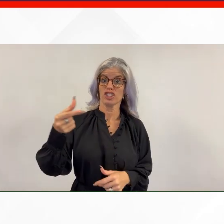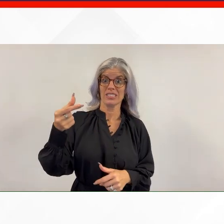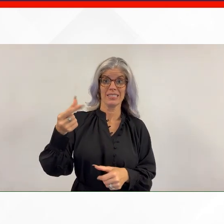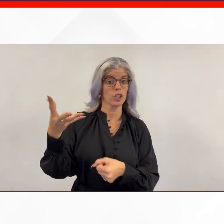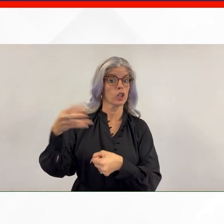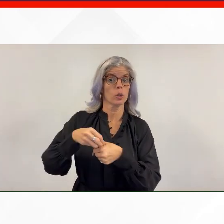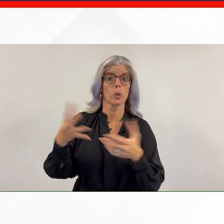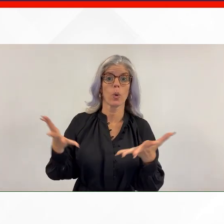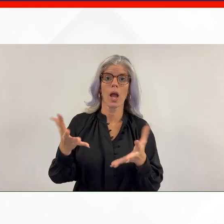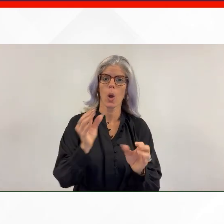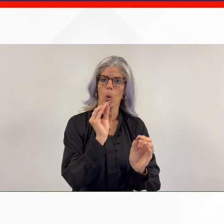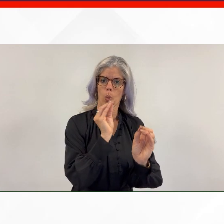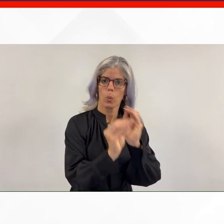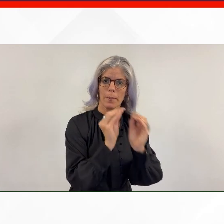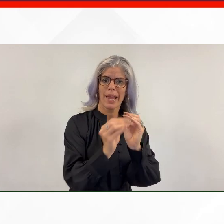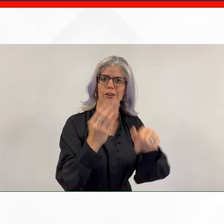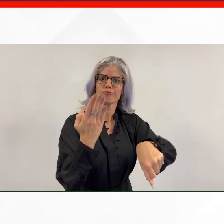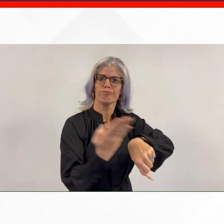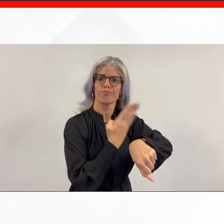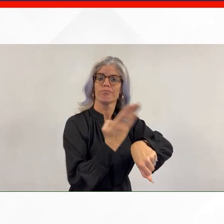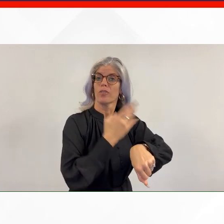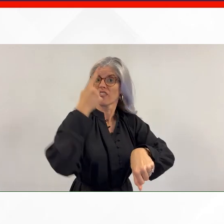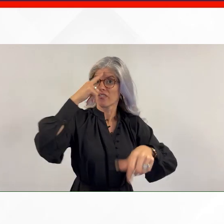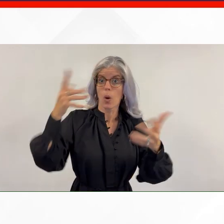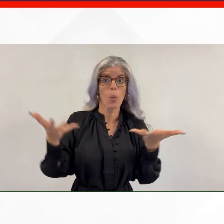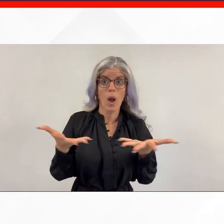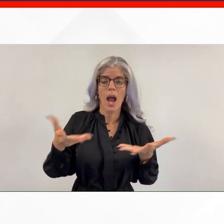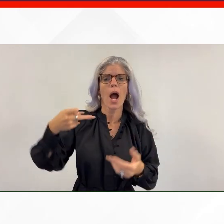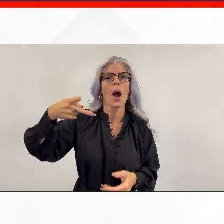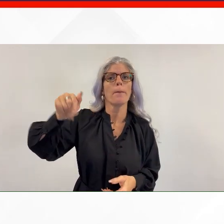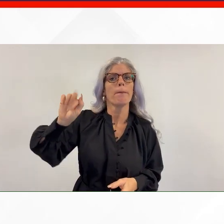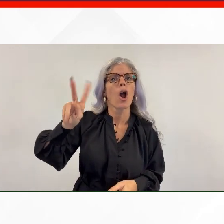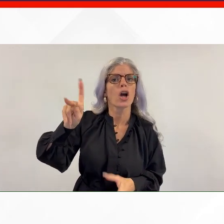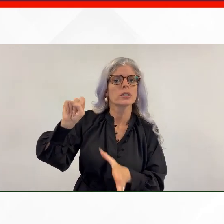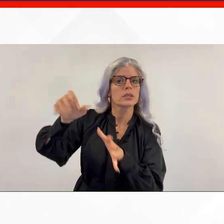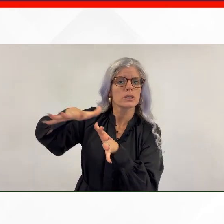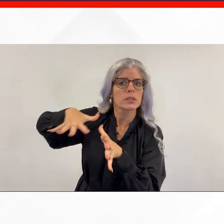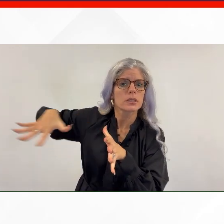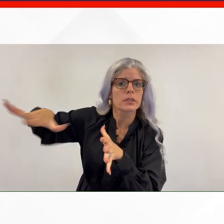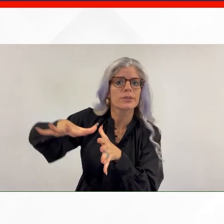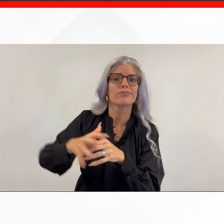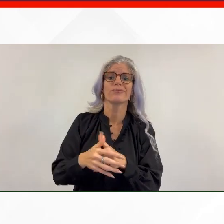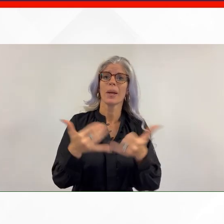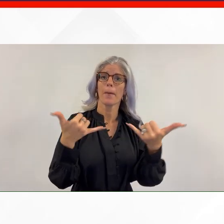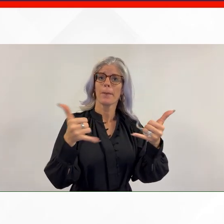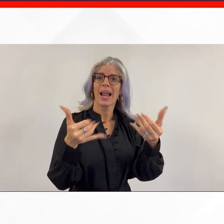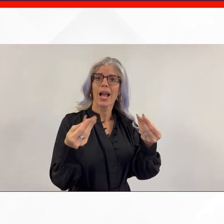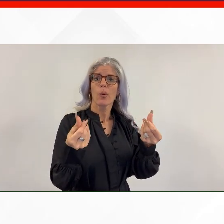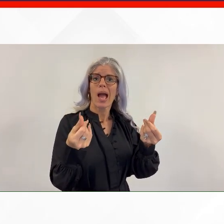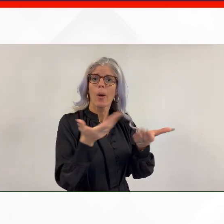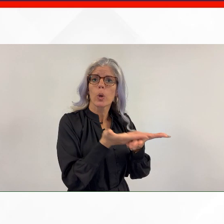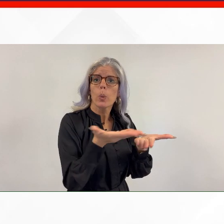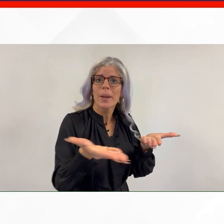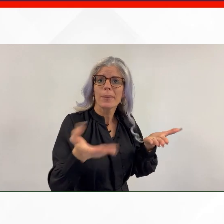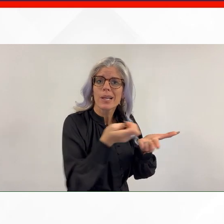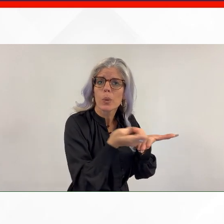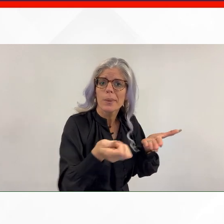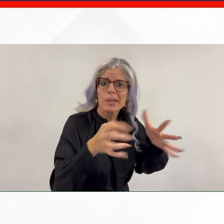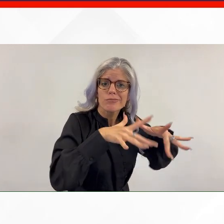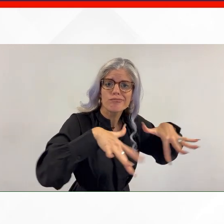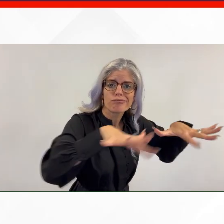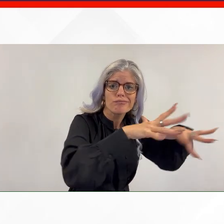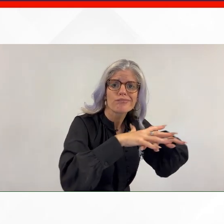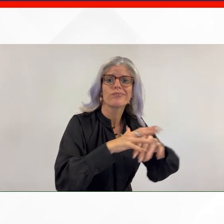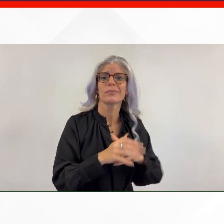equipment, beaches, ball fields, public cemeteries, and other facilities that do not otherwise fit in categories C through